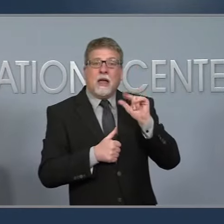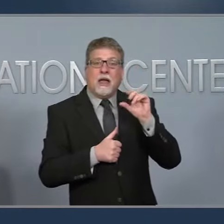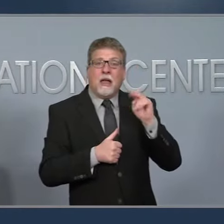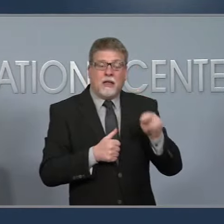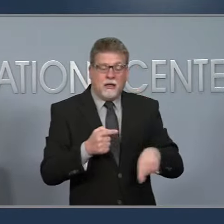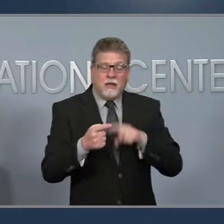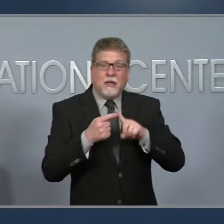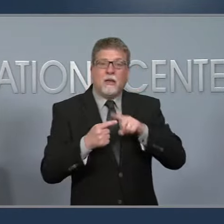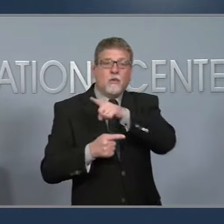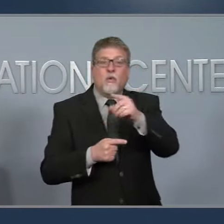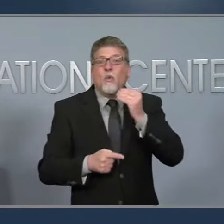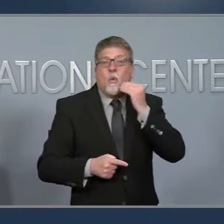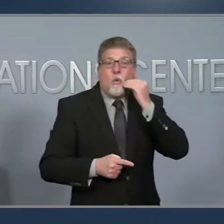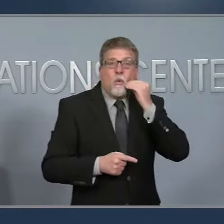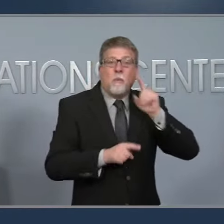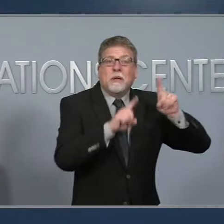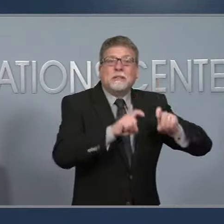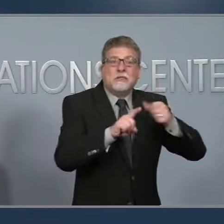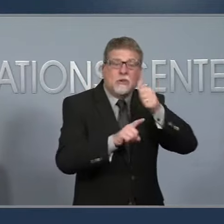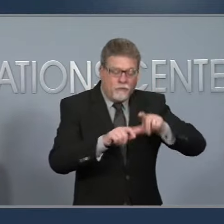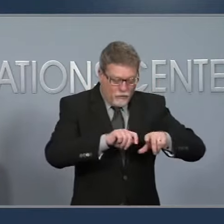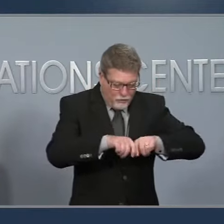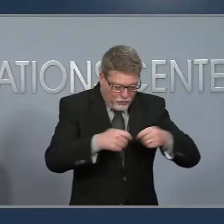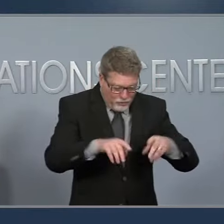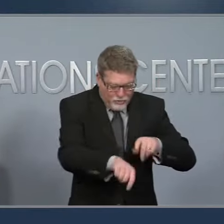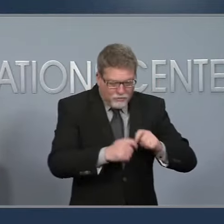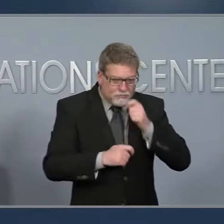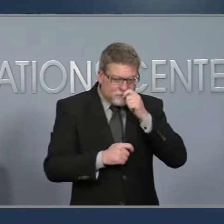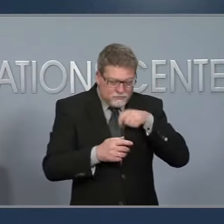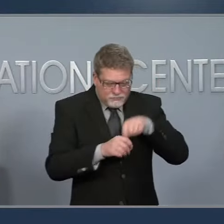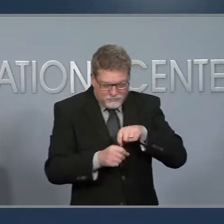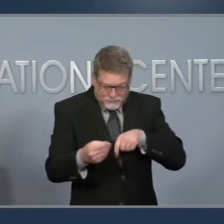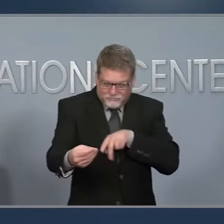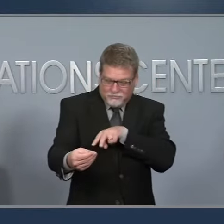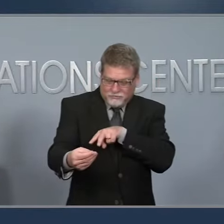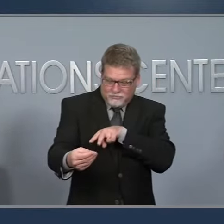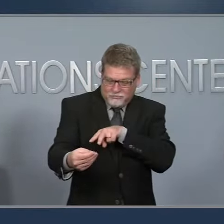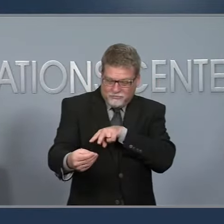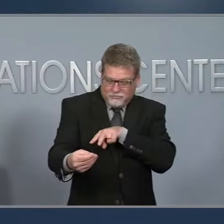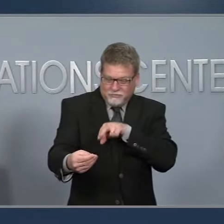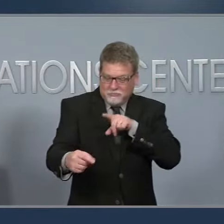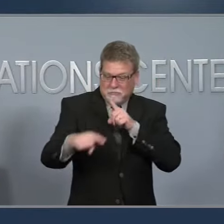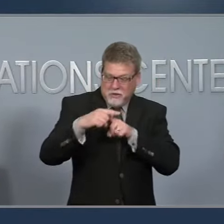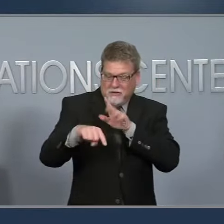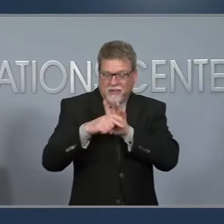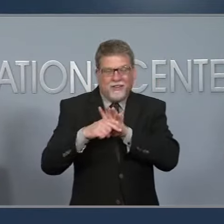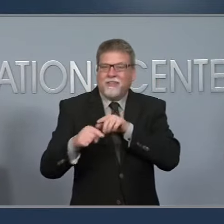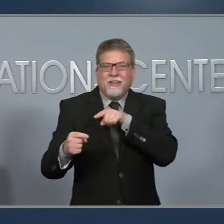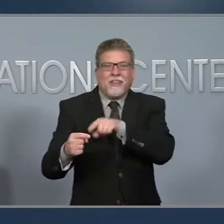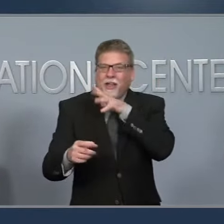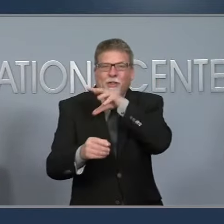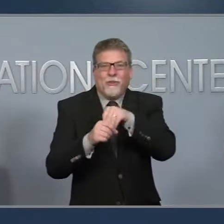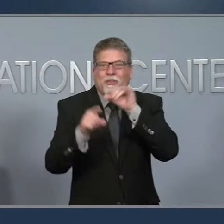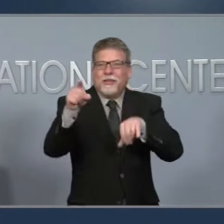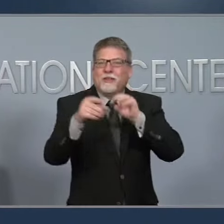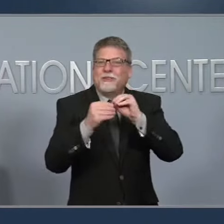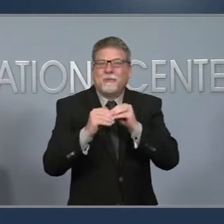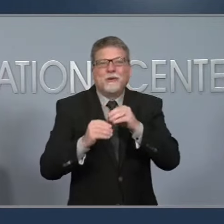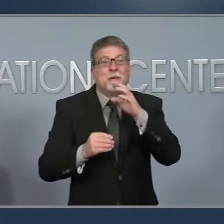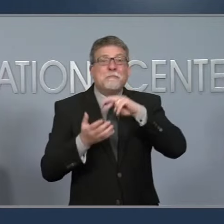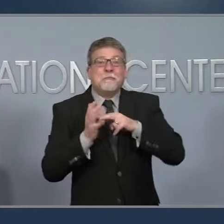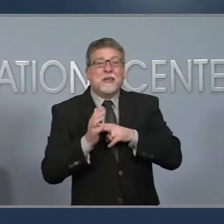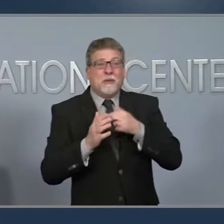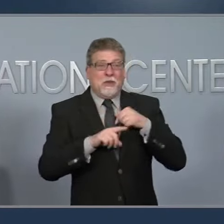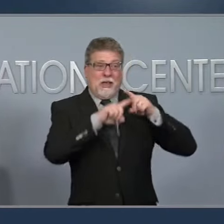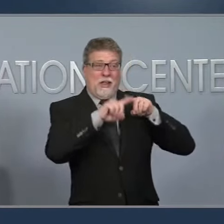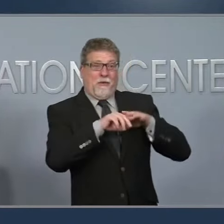testing, makes this metric less reliable and one we may move away from in the coming months. Our next graph,